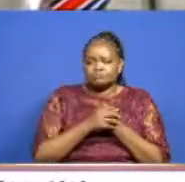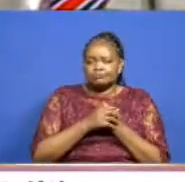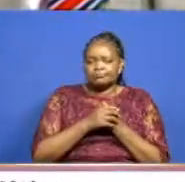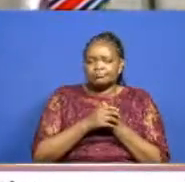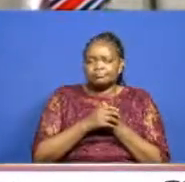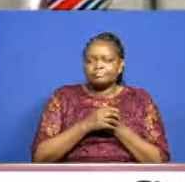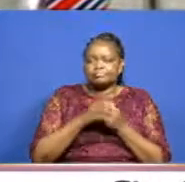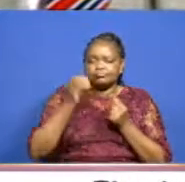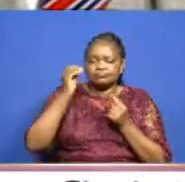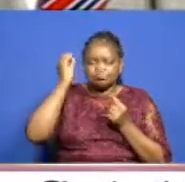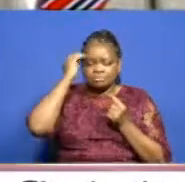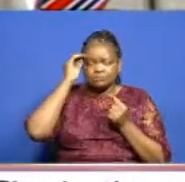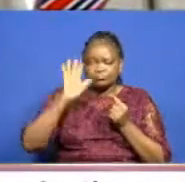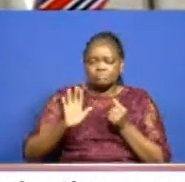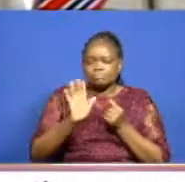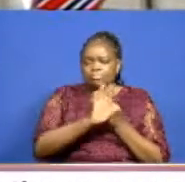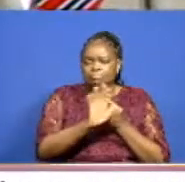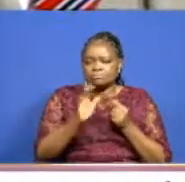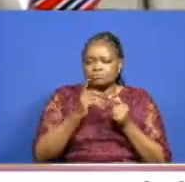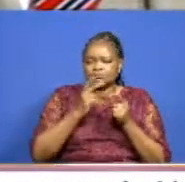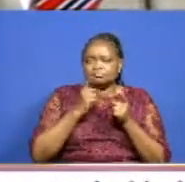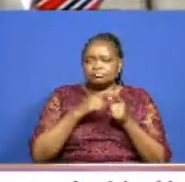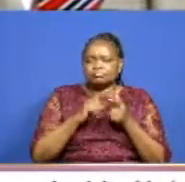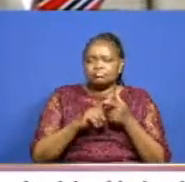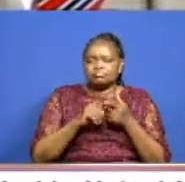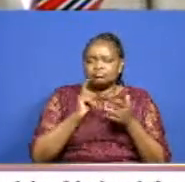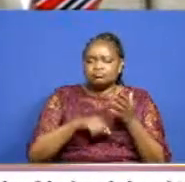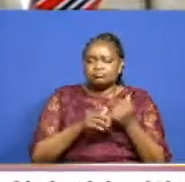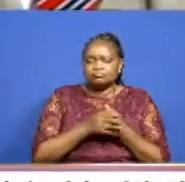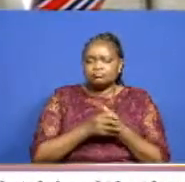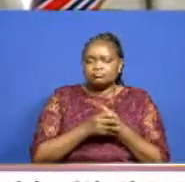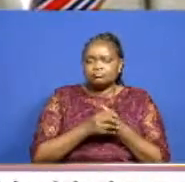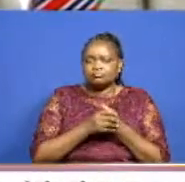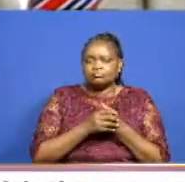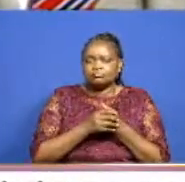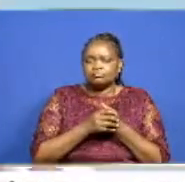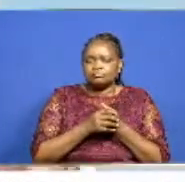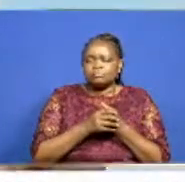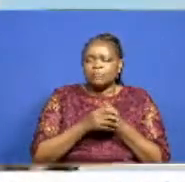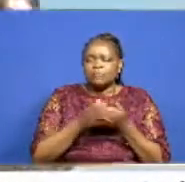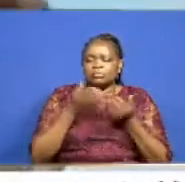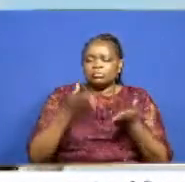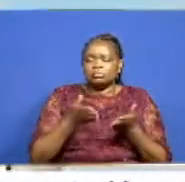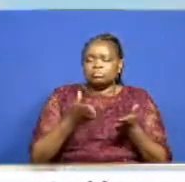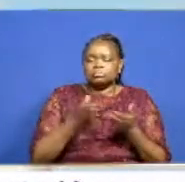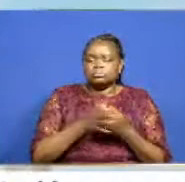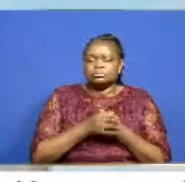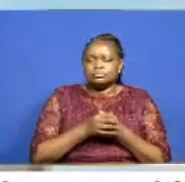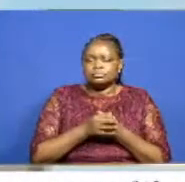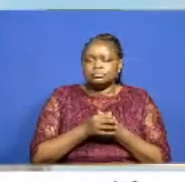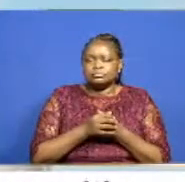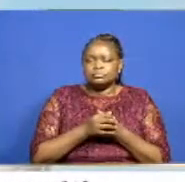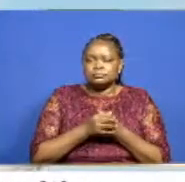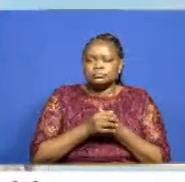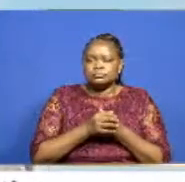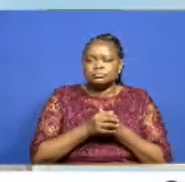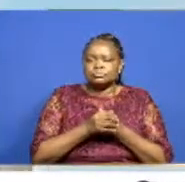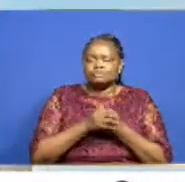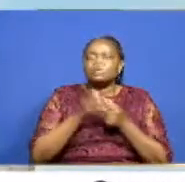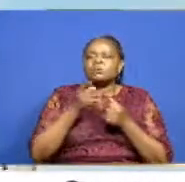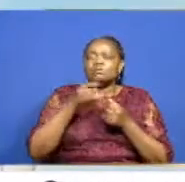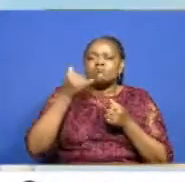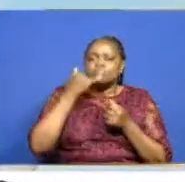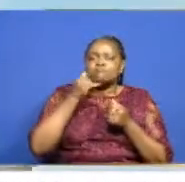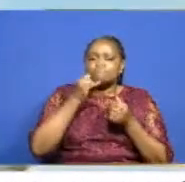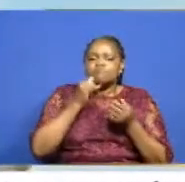for their learners, because it was outlawed to be seen to be having a phone. Mm-hmm. Now, that one now has become a